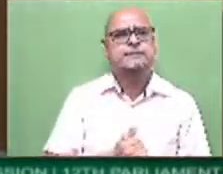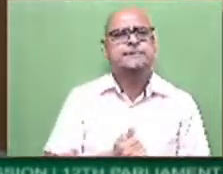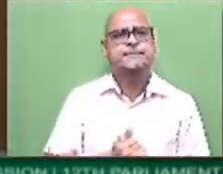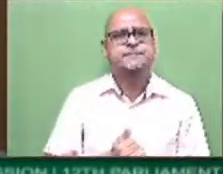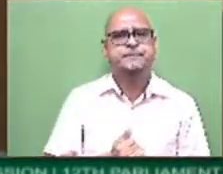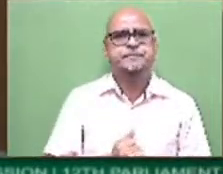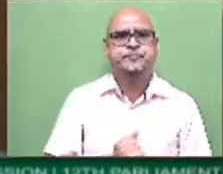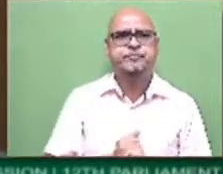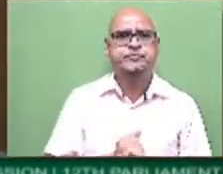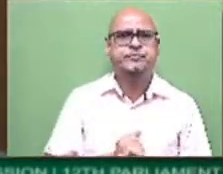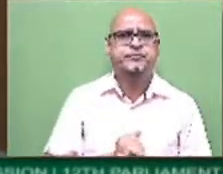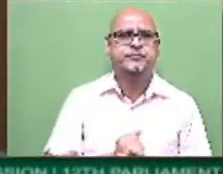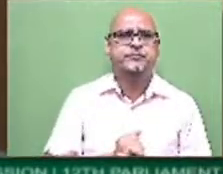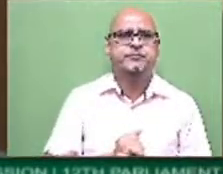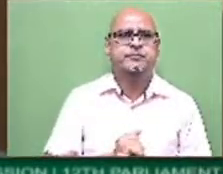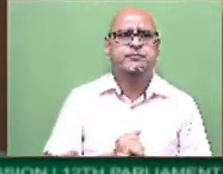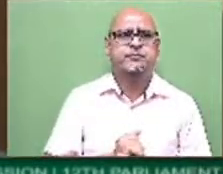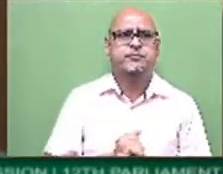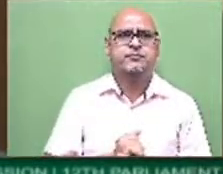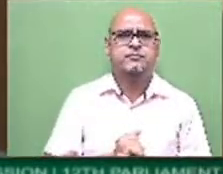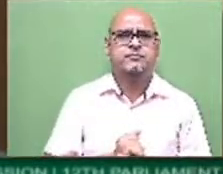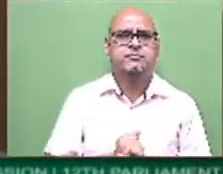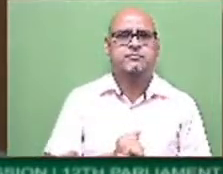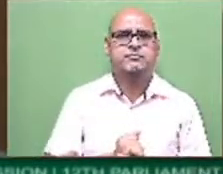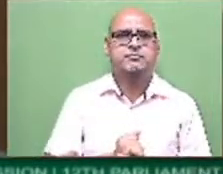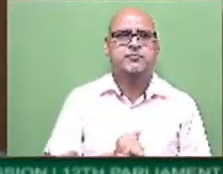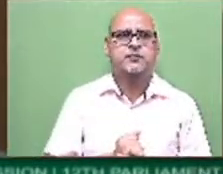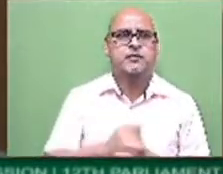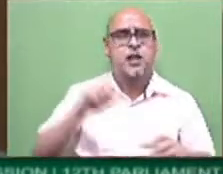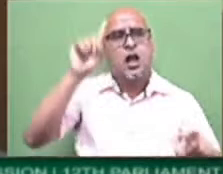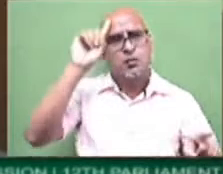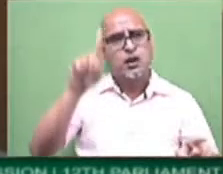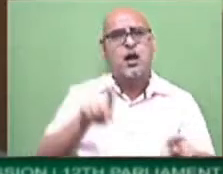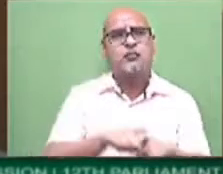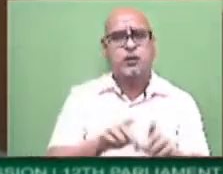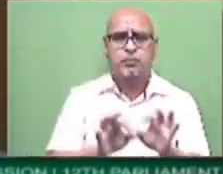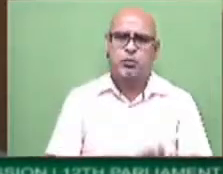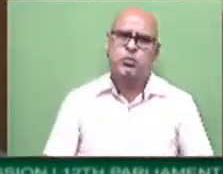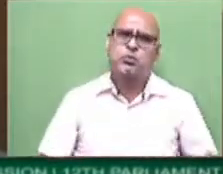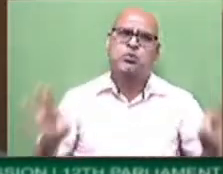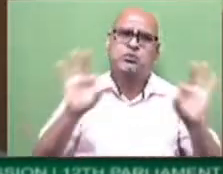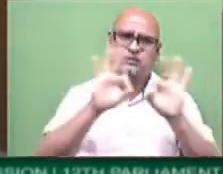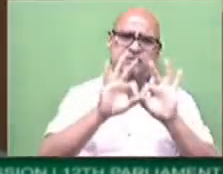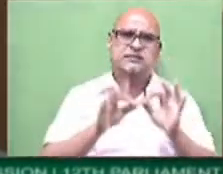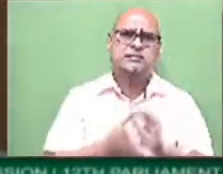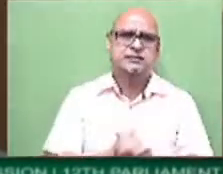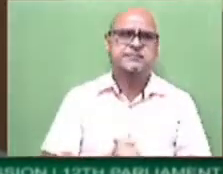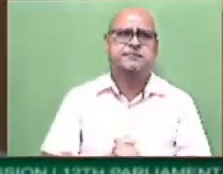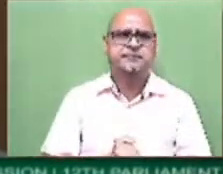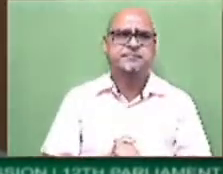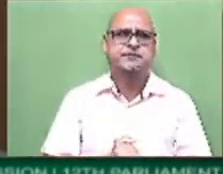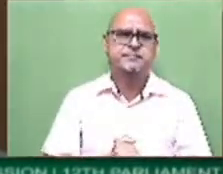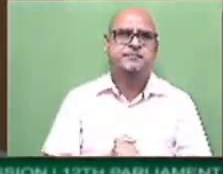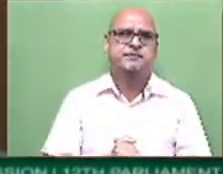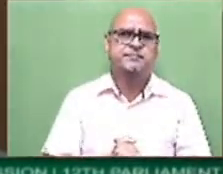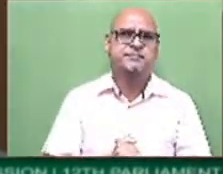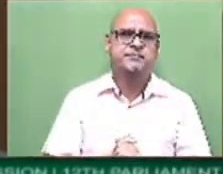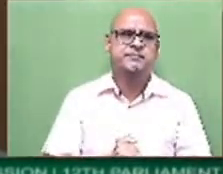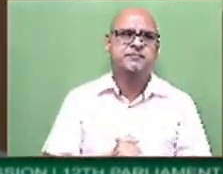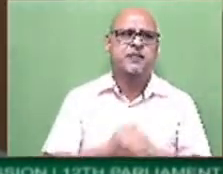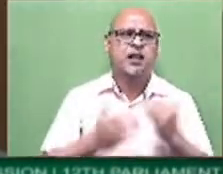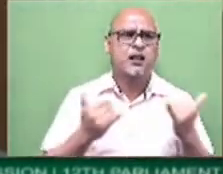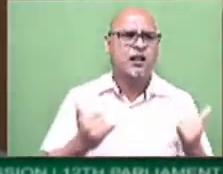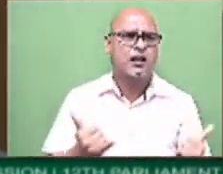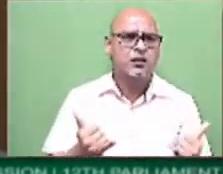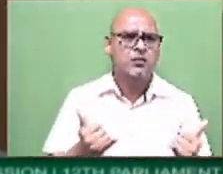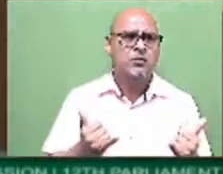borders. I think it's also important, especially when we are attempting to pass legislation such as this.